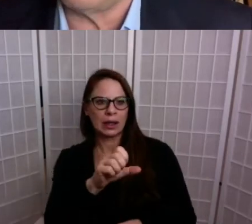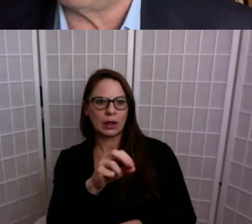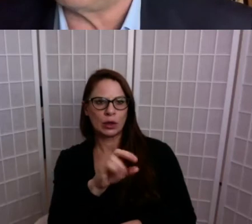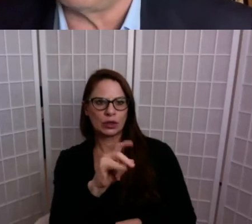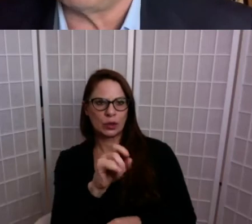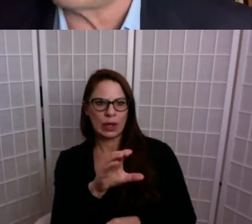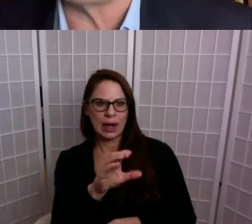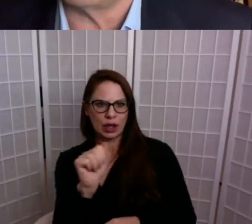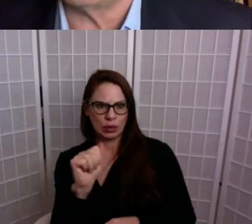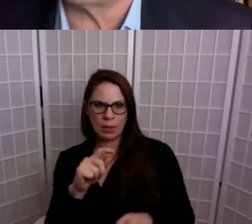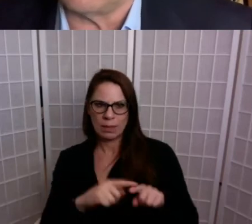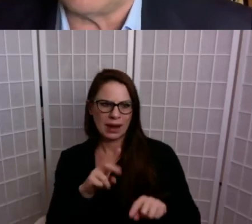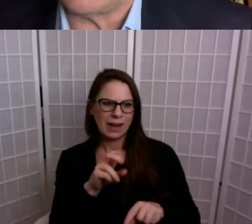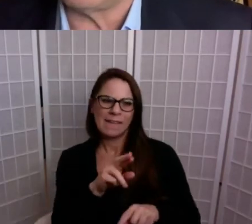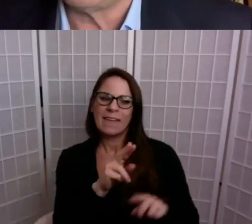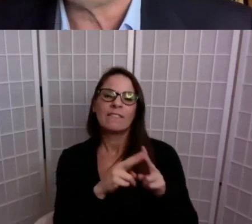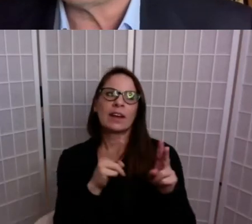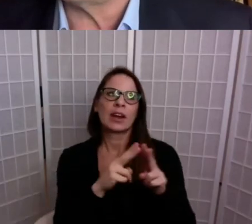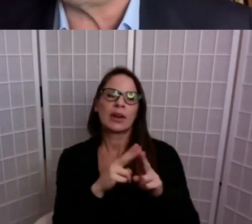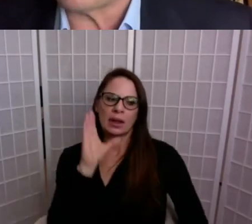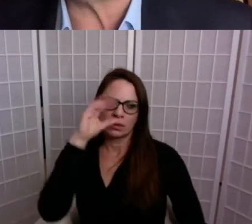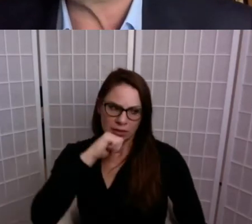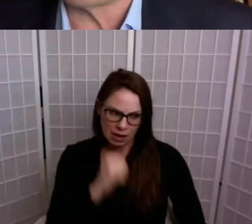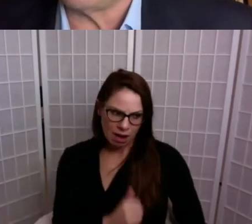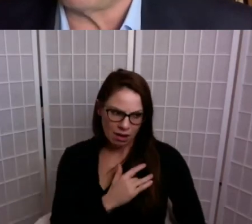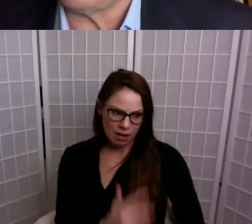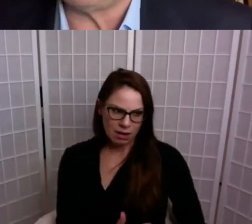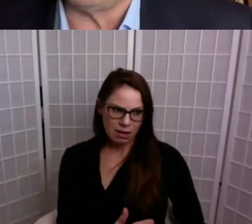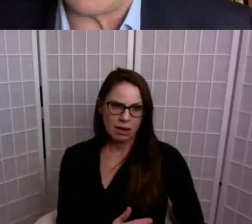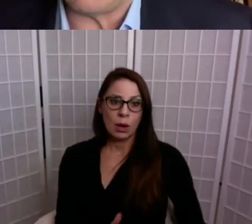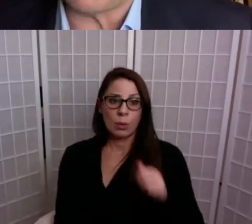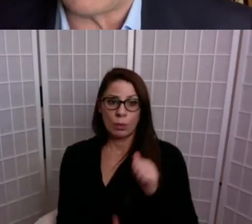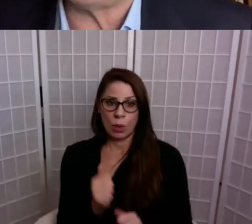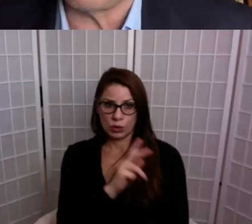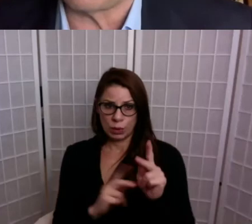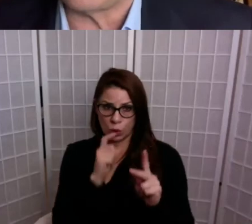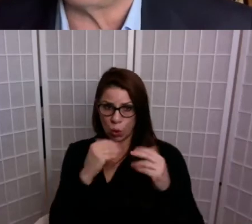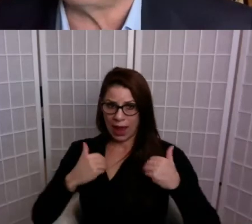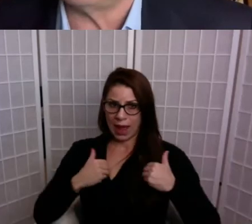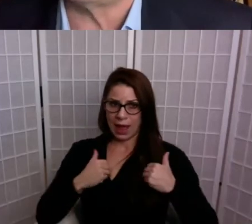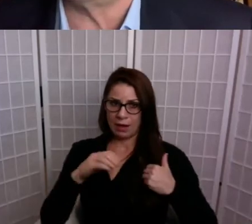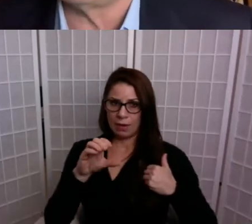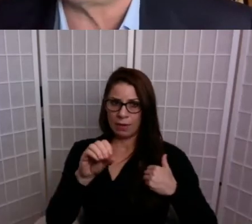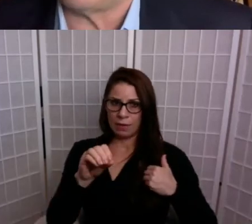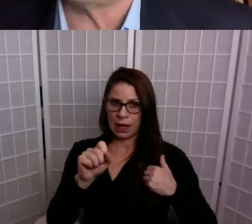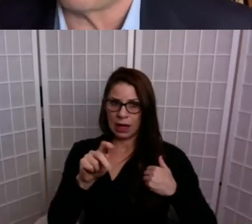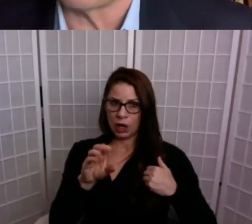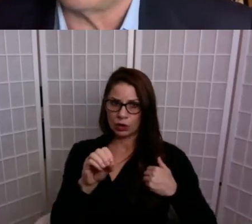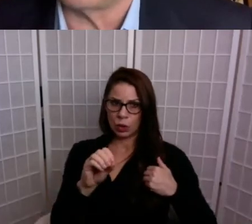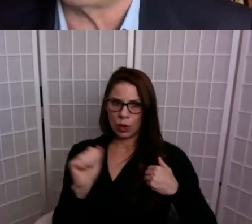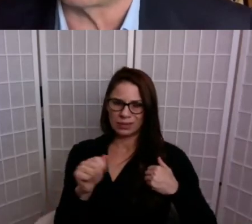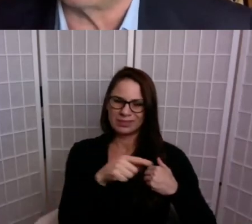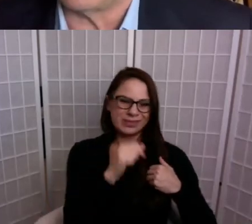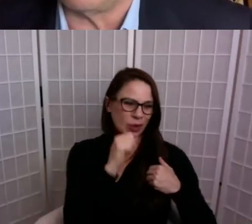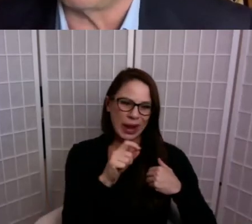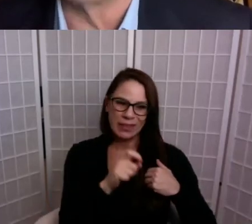very, very unusual. And the vast majority of people who have osteoarthritis, you don't have to worry that this is